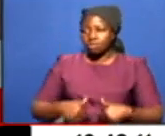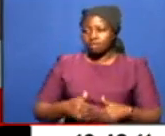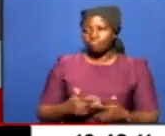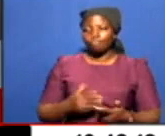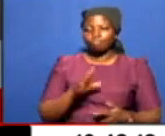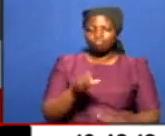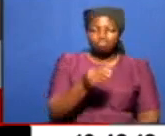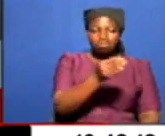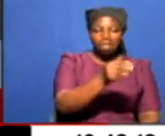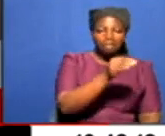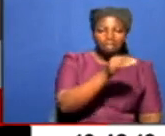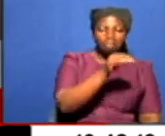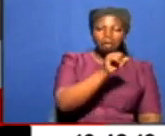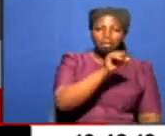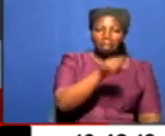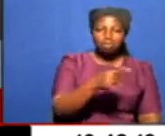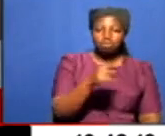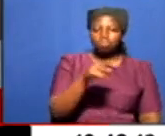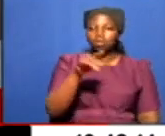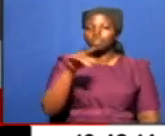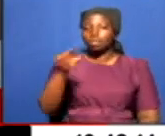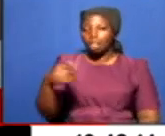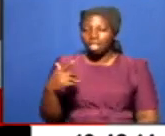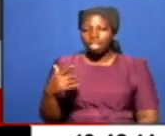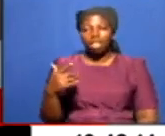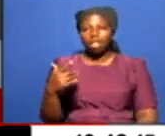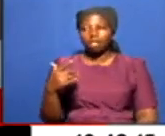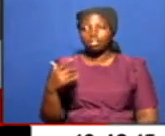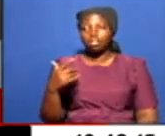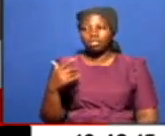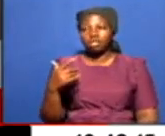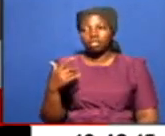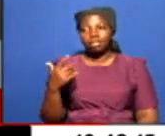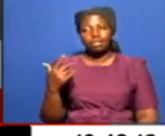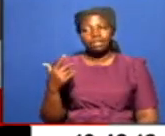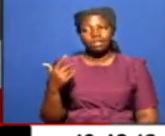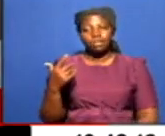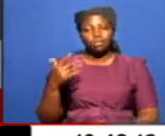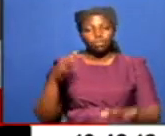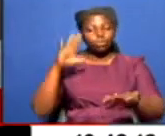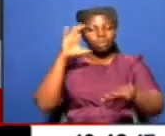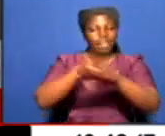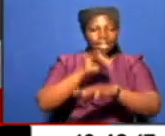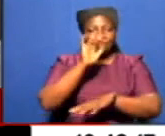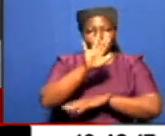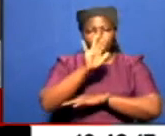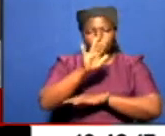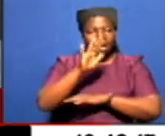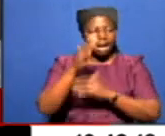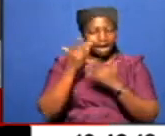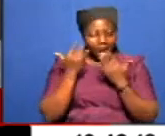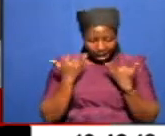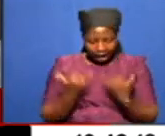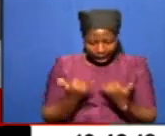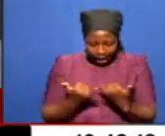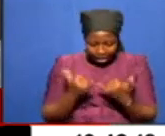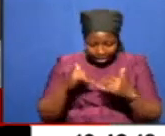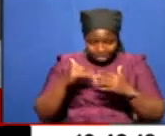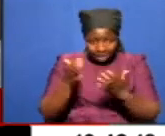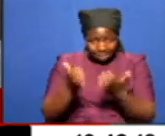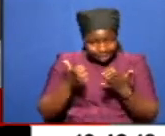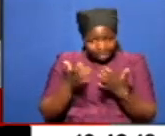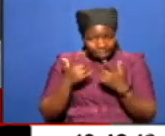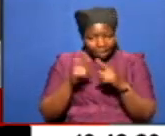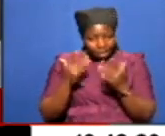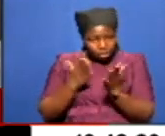to gratify your right now need. But through the interventions that are constant and the kind